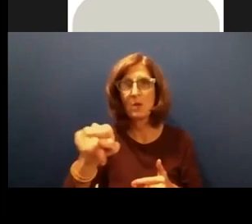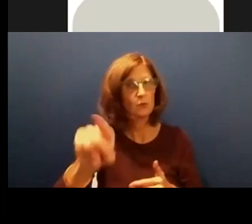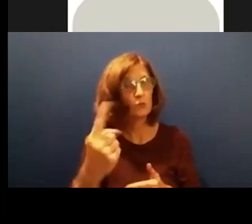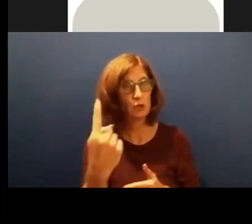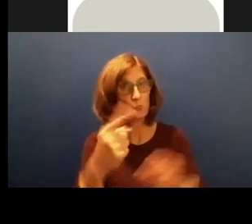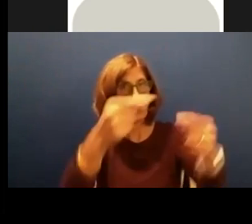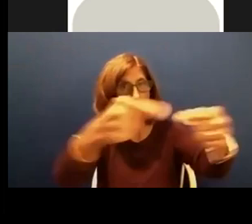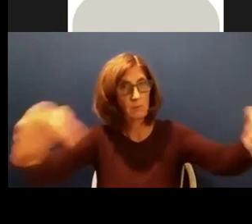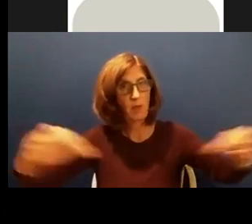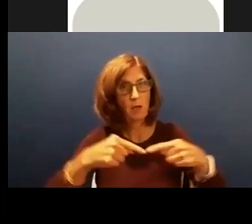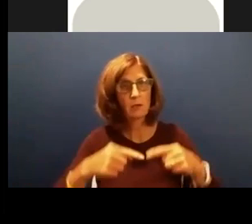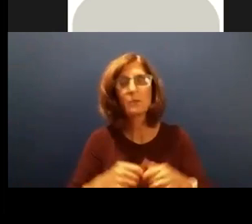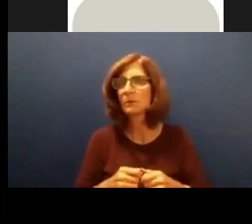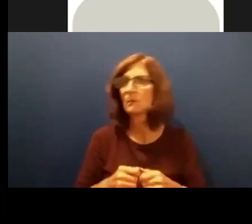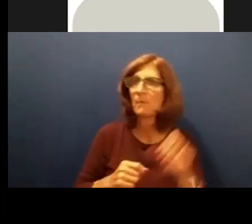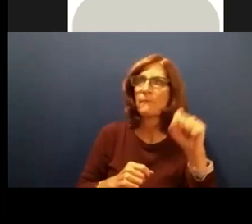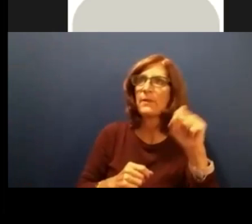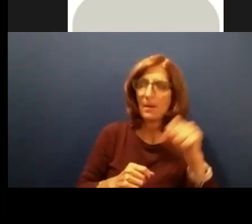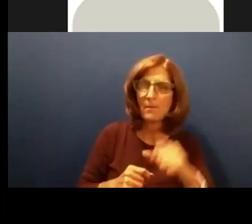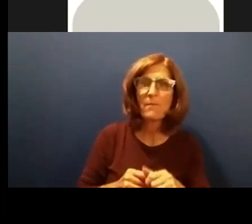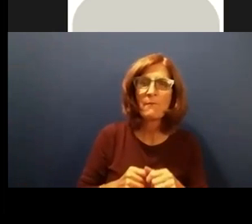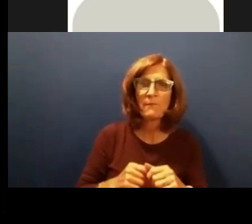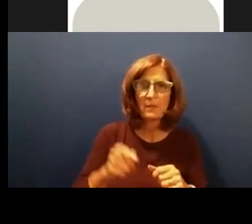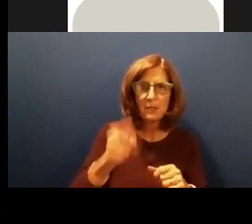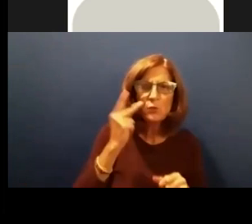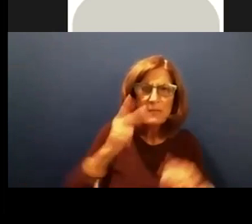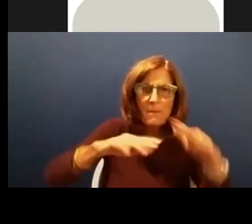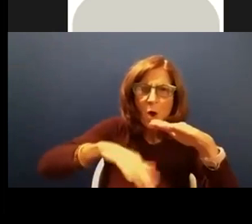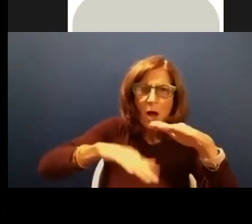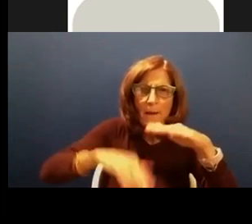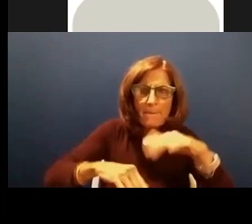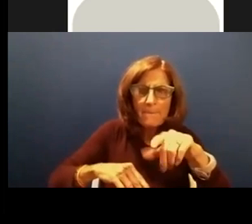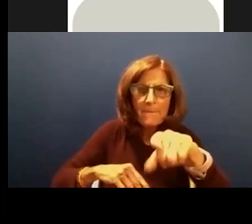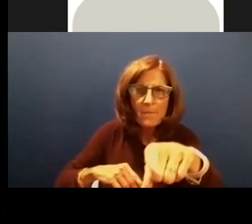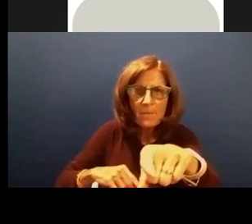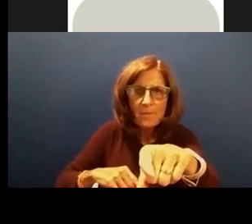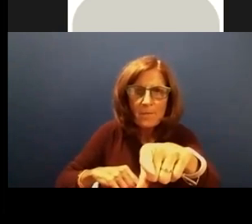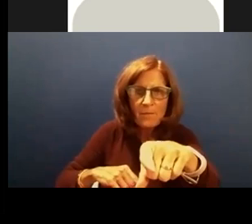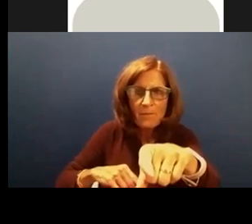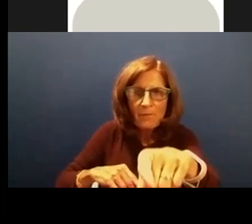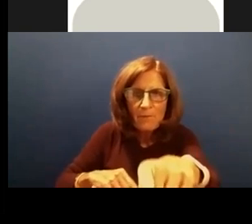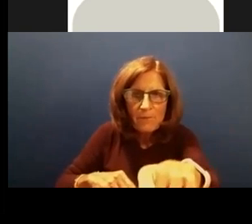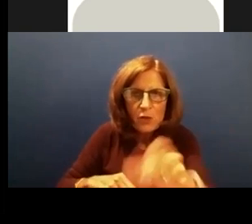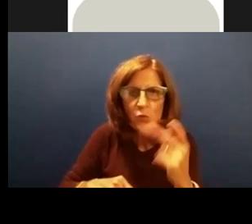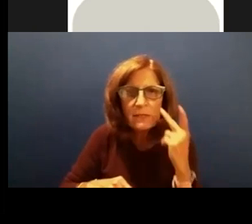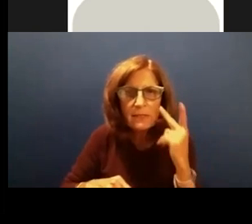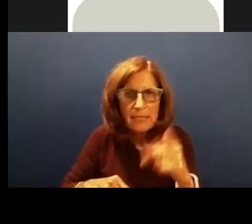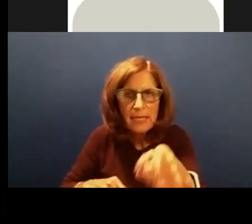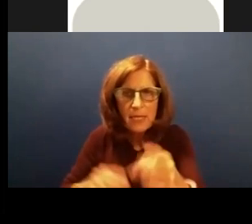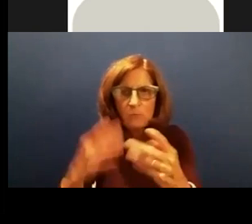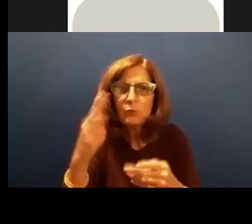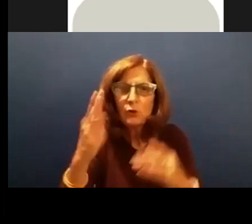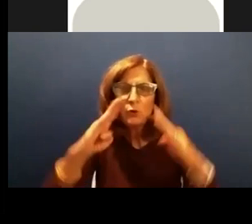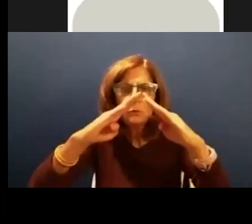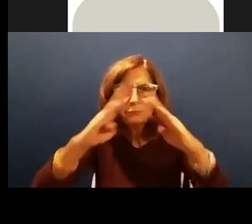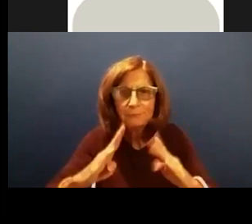Yep, it's just that one lot. That's correct. If you look in the bottom image, the Hofstra House is to the left with the blue awning, blue and